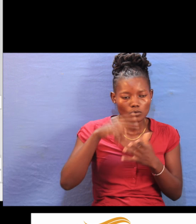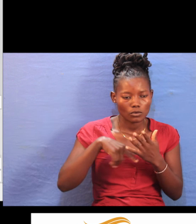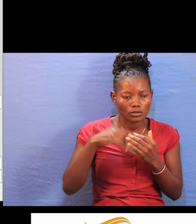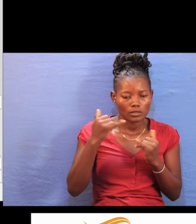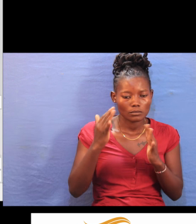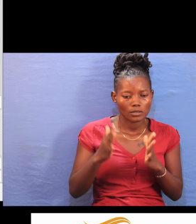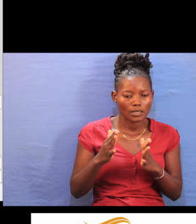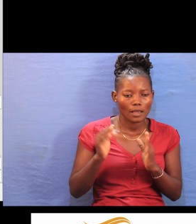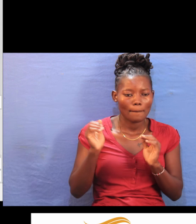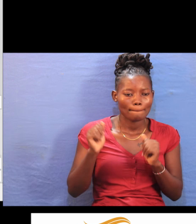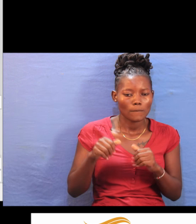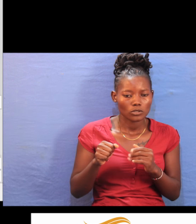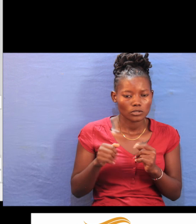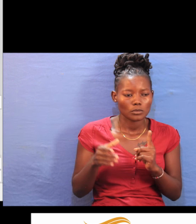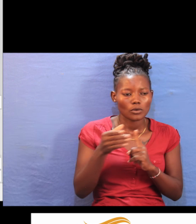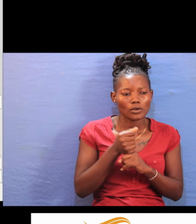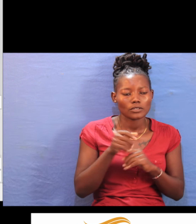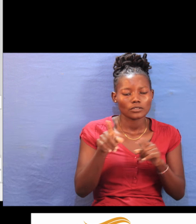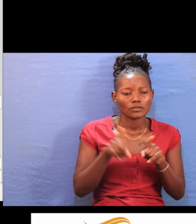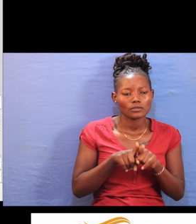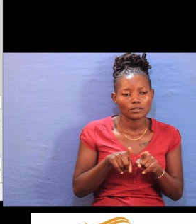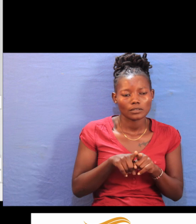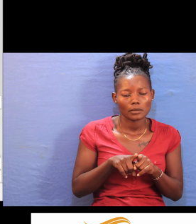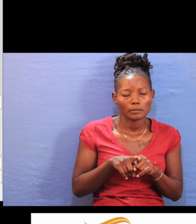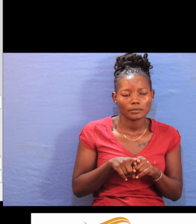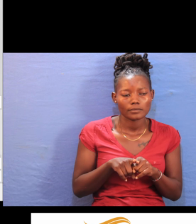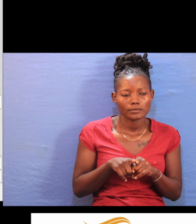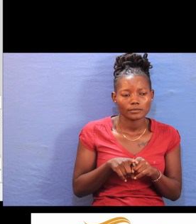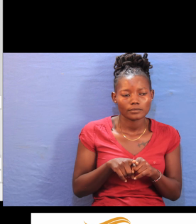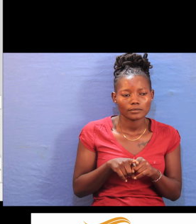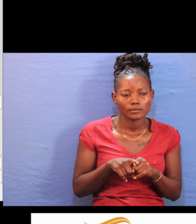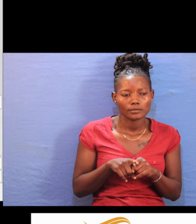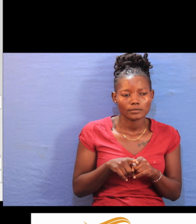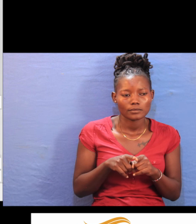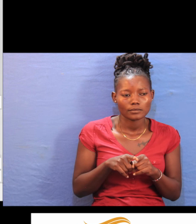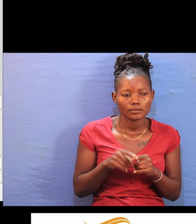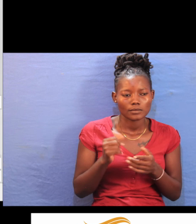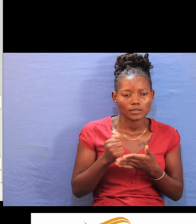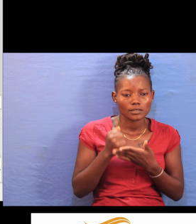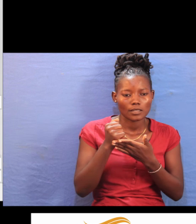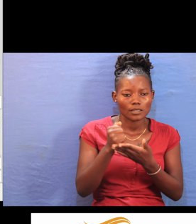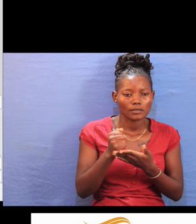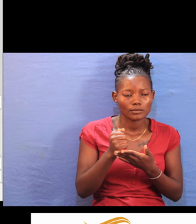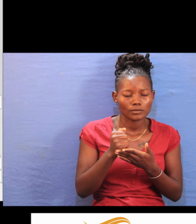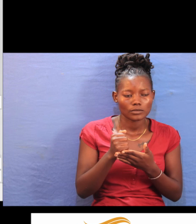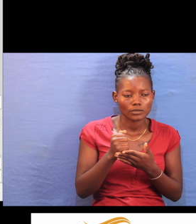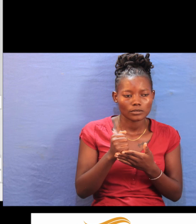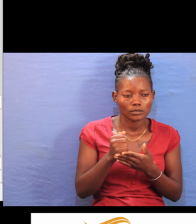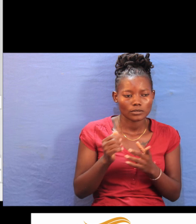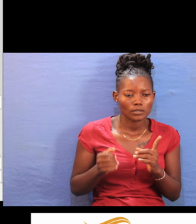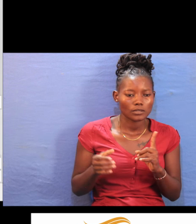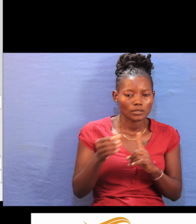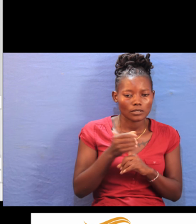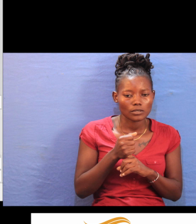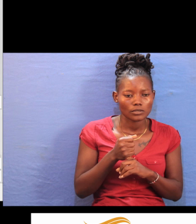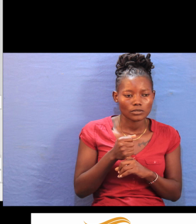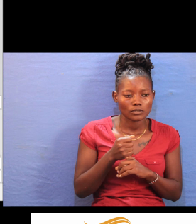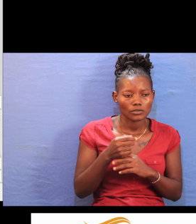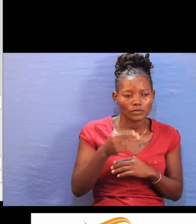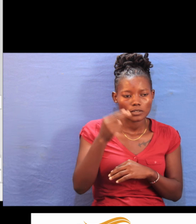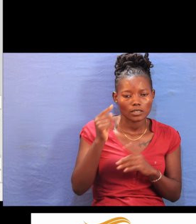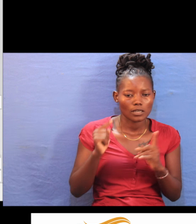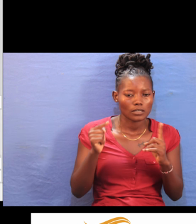have your commitment to training be such that you're not going to make it to a national event. Okay, we need to look at the athlete's